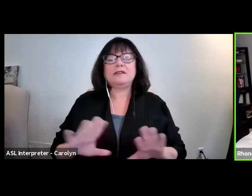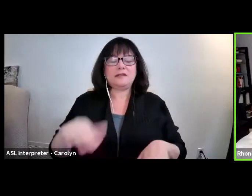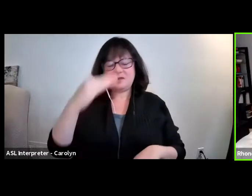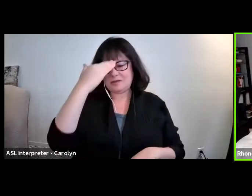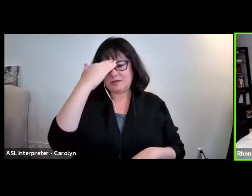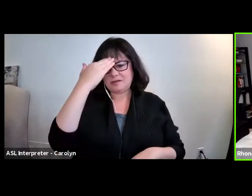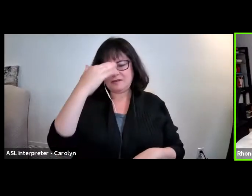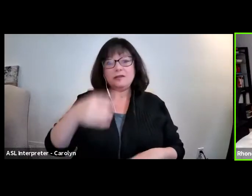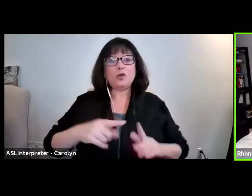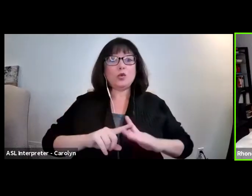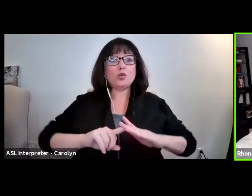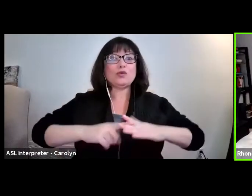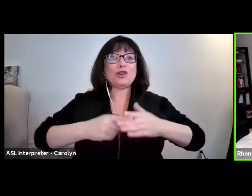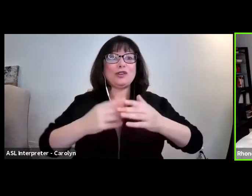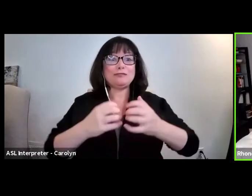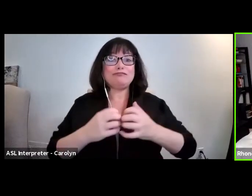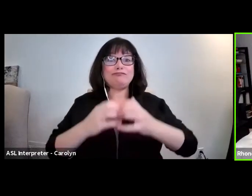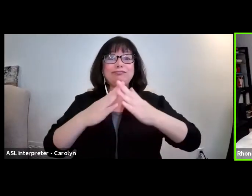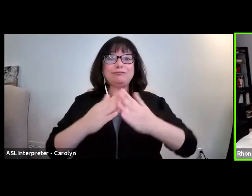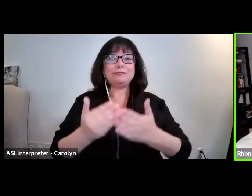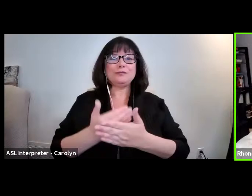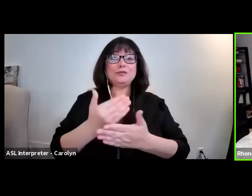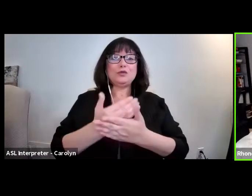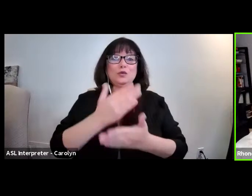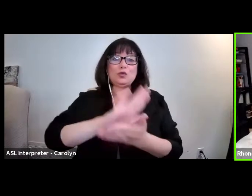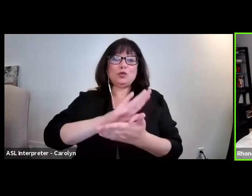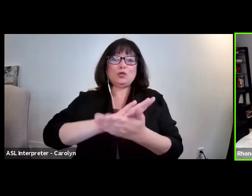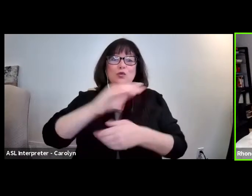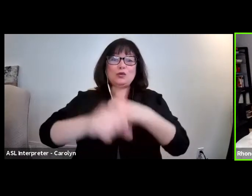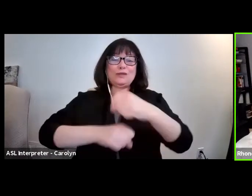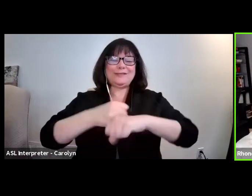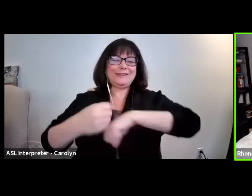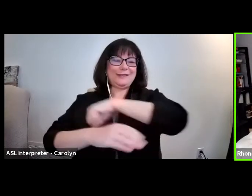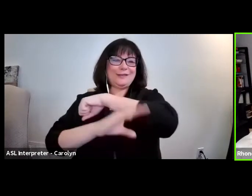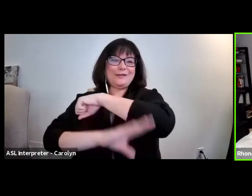in launching the 2021